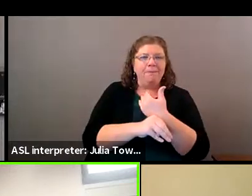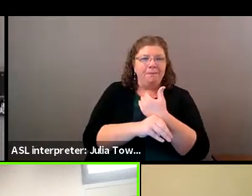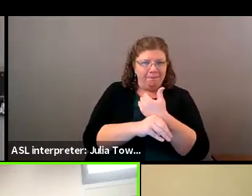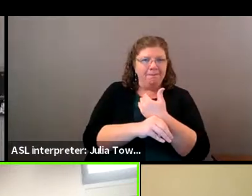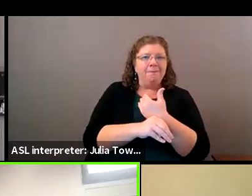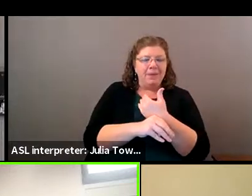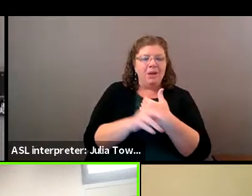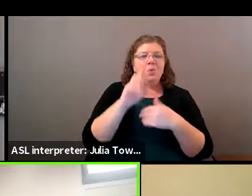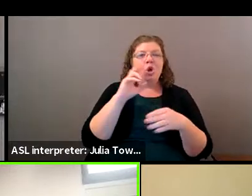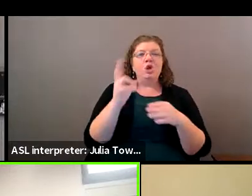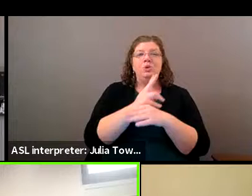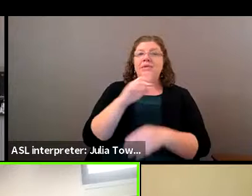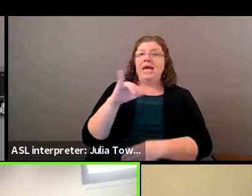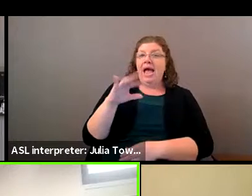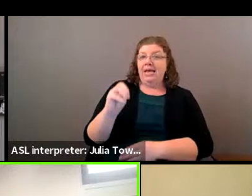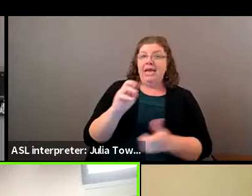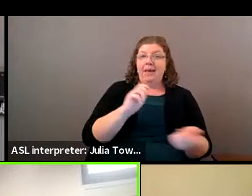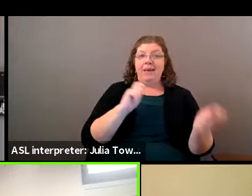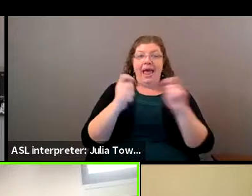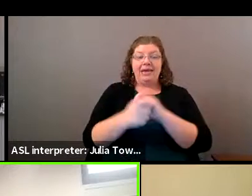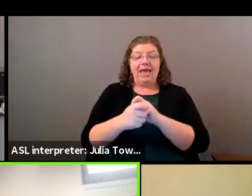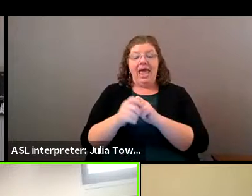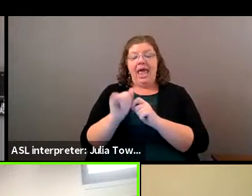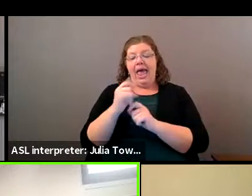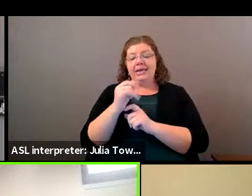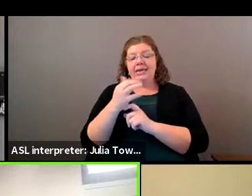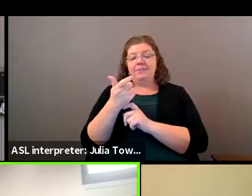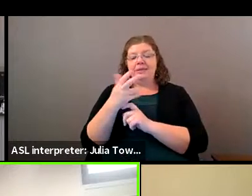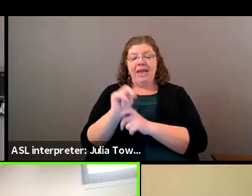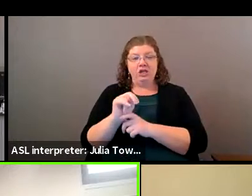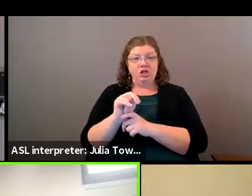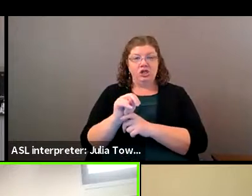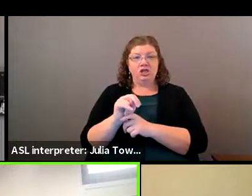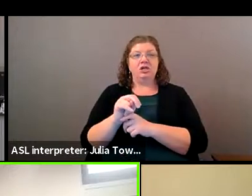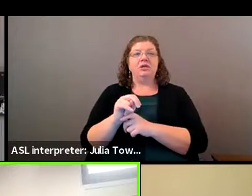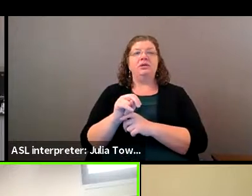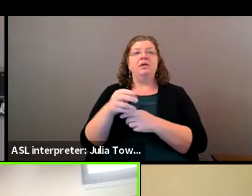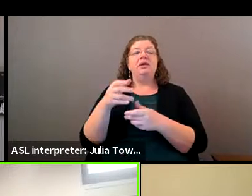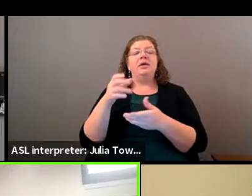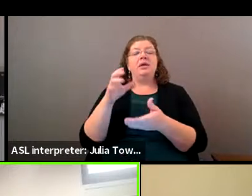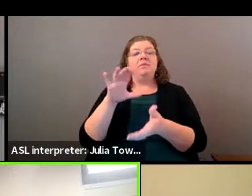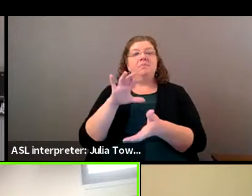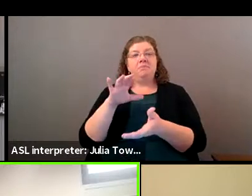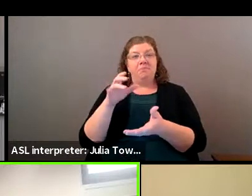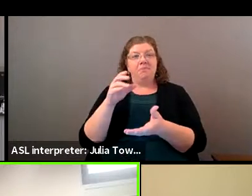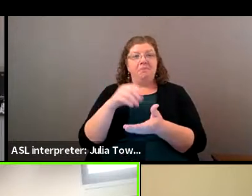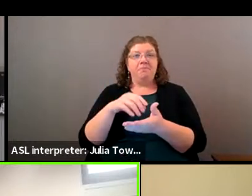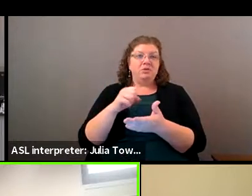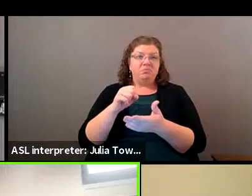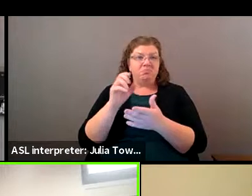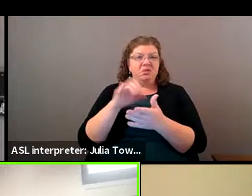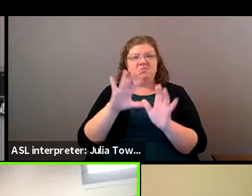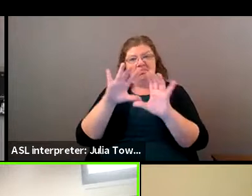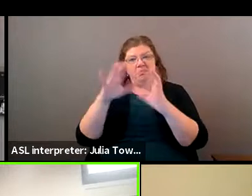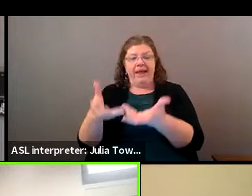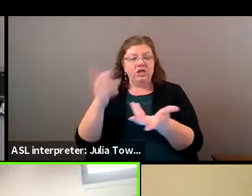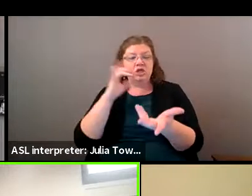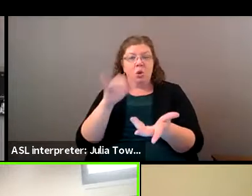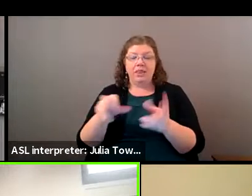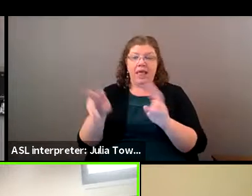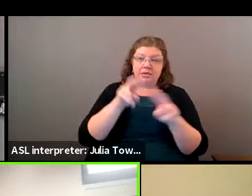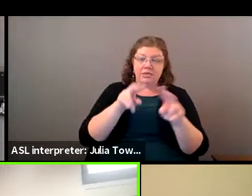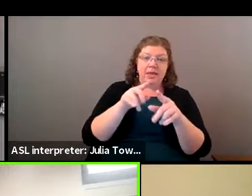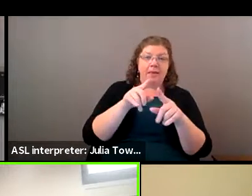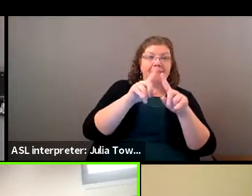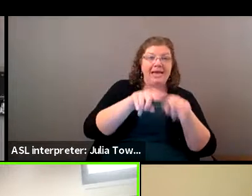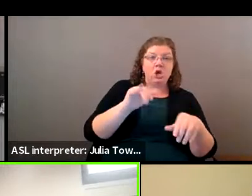we're using the IM adaptation packets. And that's based on our STAR math score. So he's looked at that and said, this is what we need to